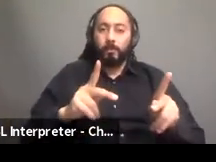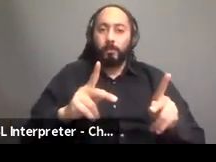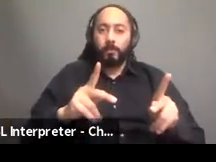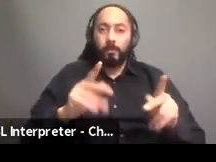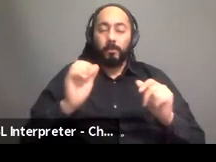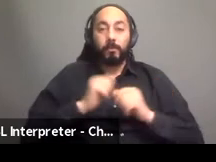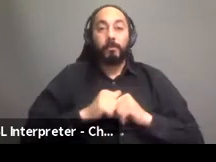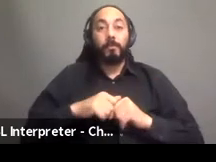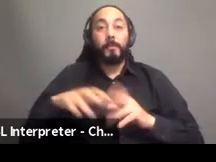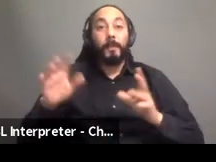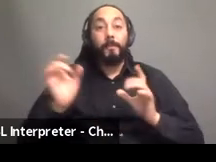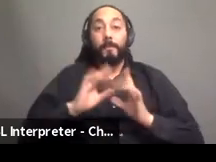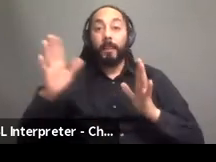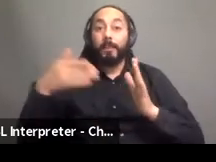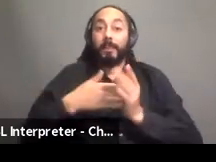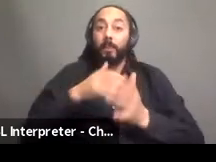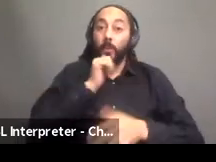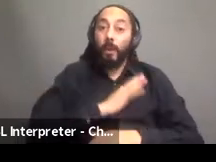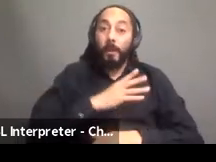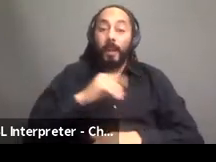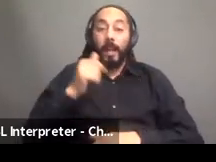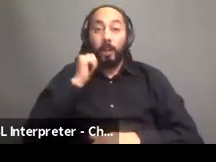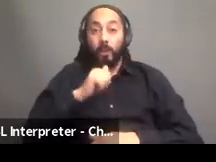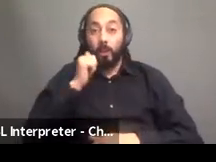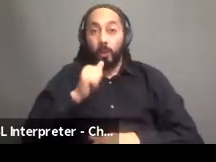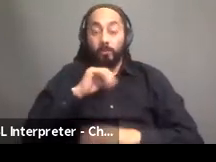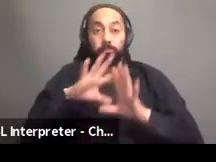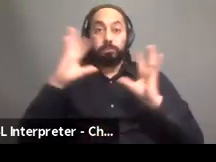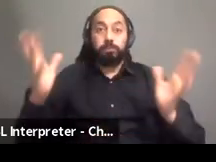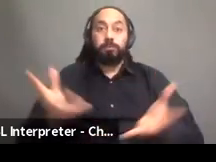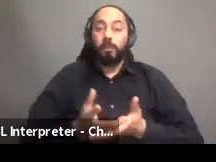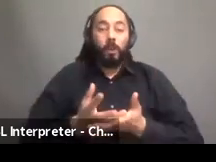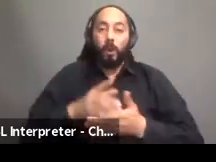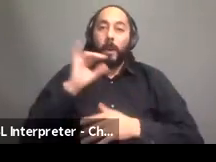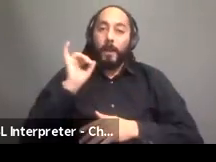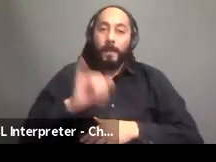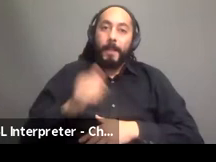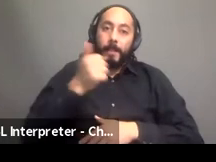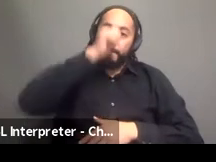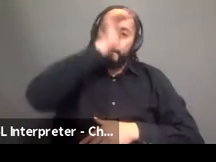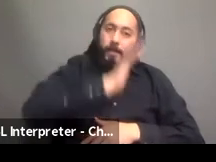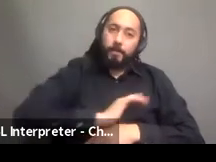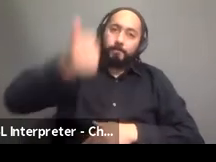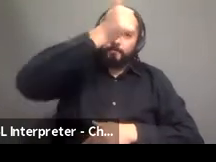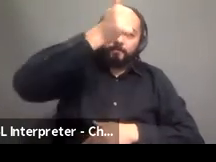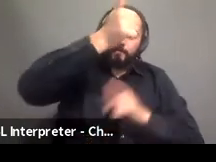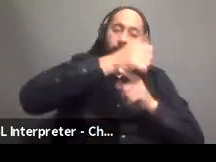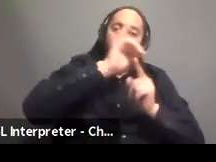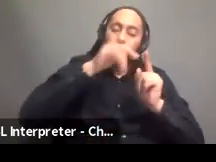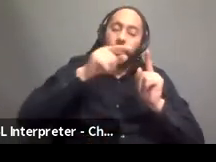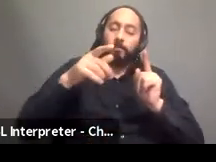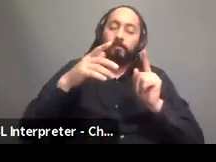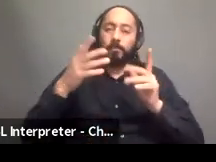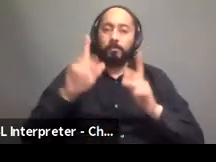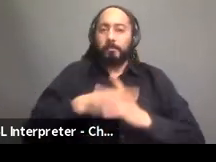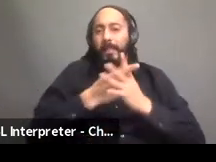girls globally is not a phenomenon. It is colonial patriarchy working directly as it was designed. So I just wanted to start us